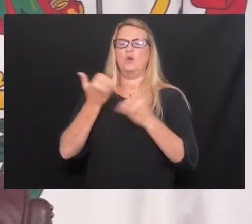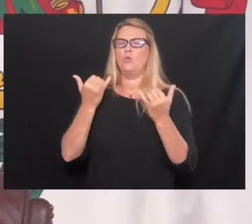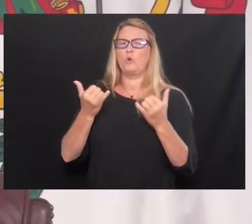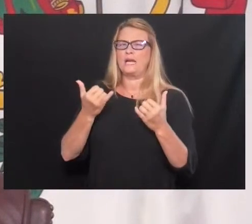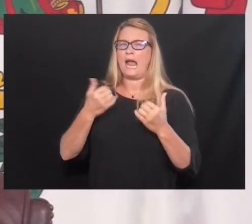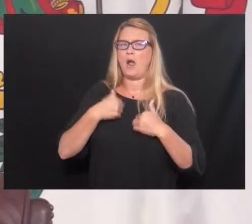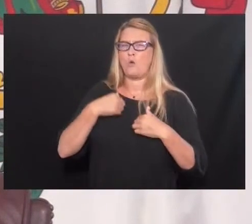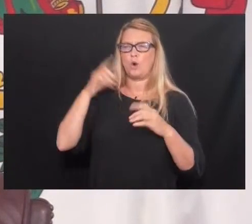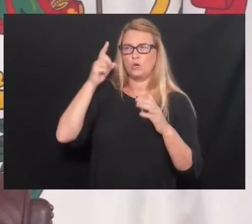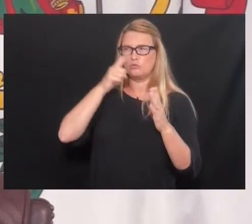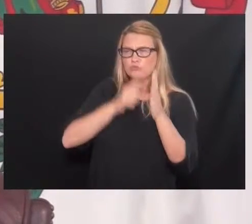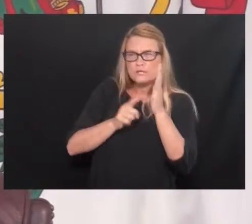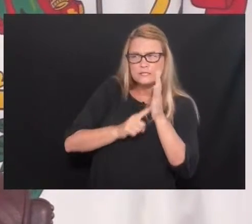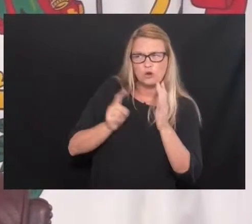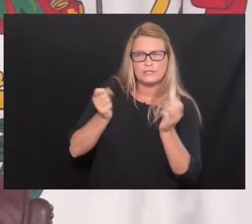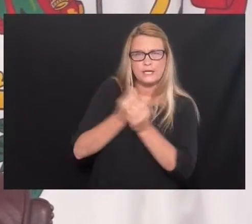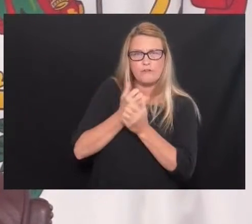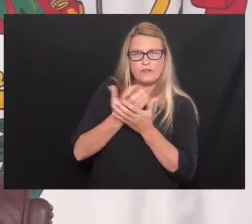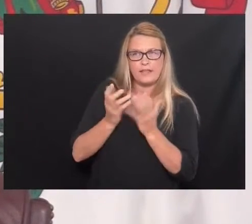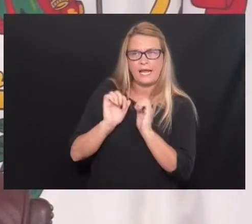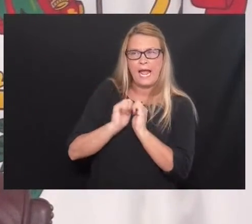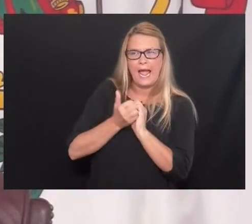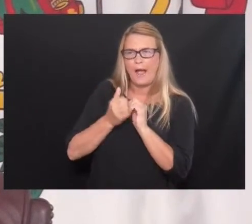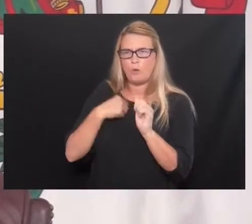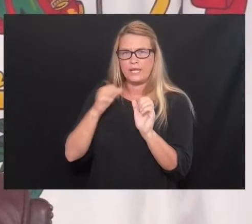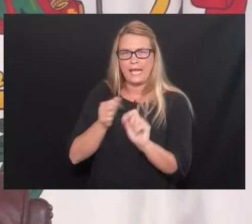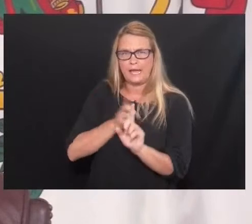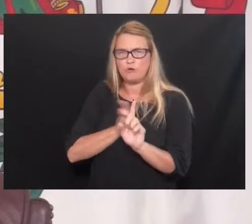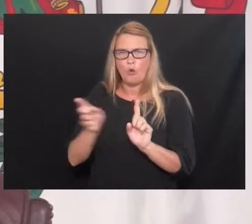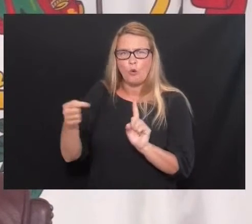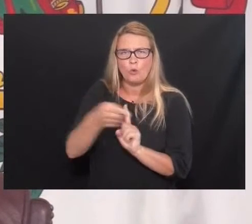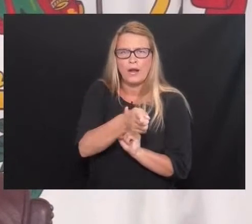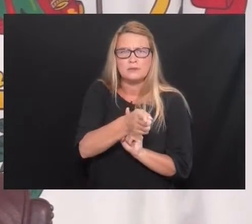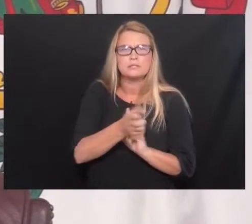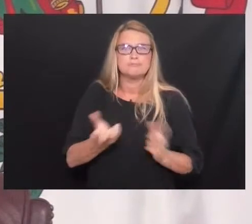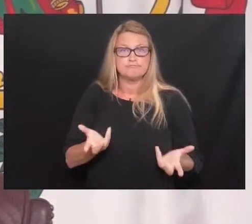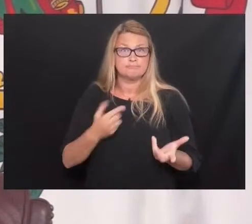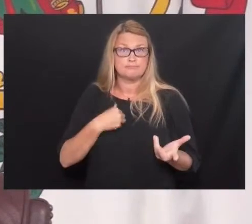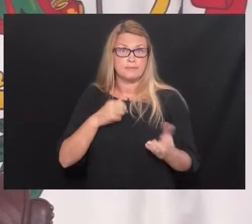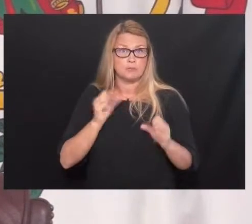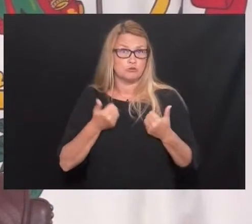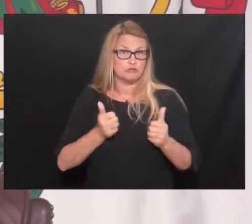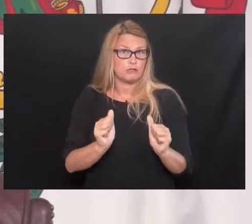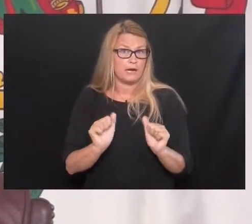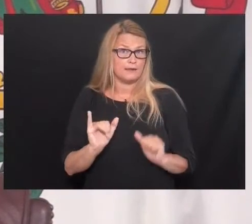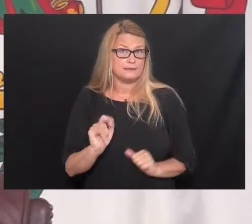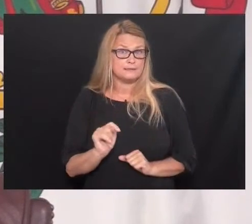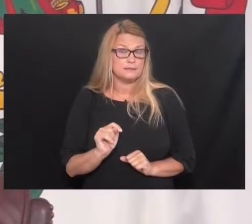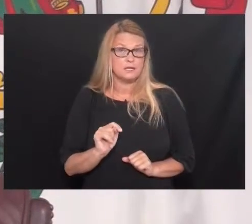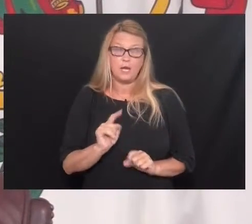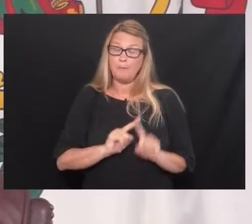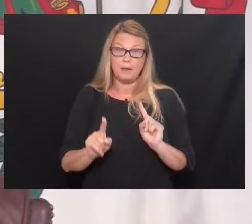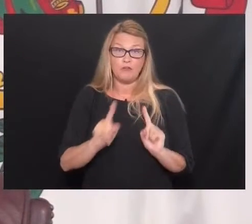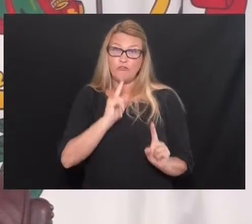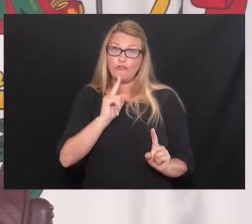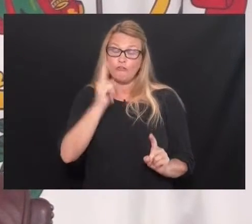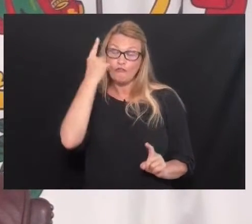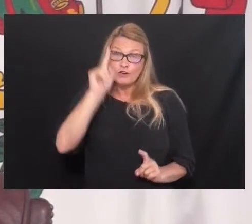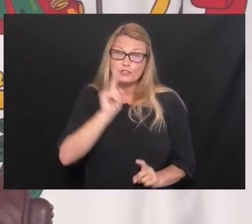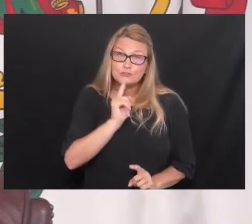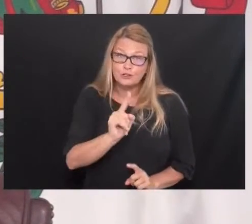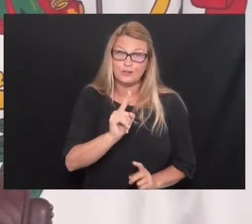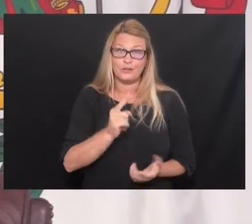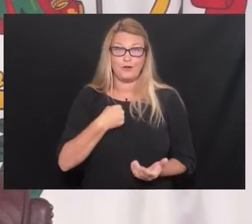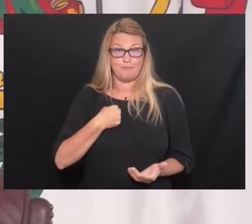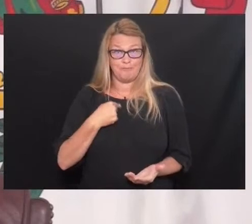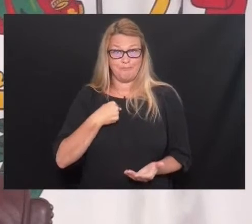any way and every way that we can get past that, and we're doing that right as we speak. But Kenny, absolutely, for me to